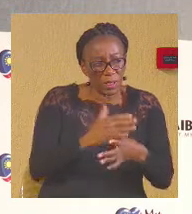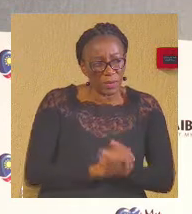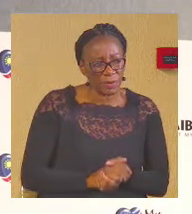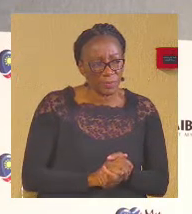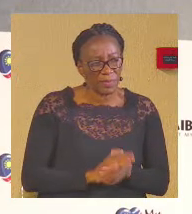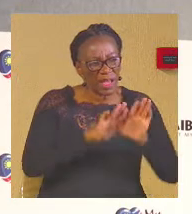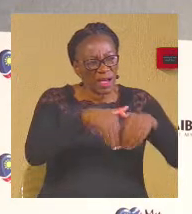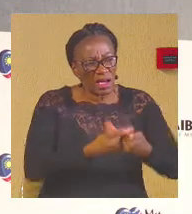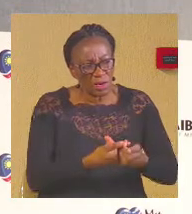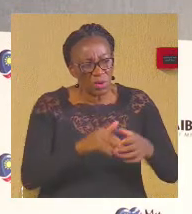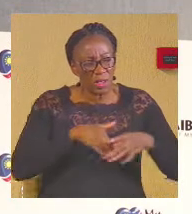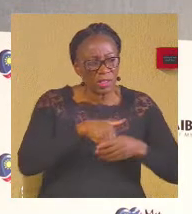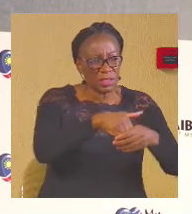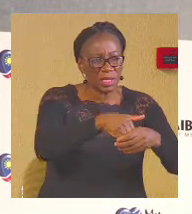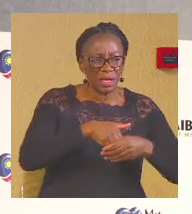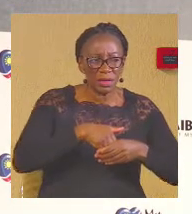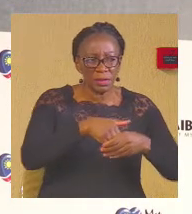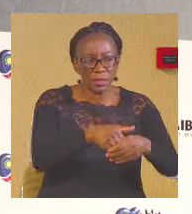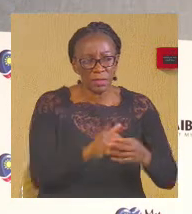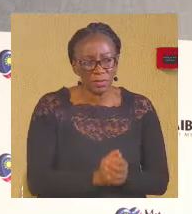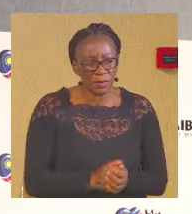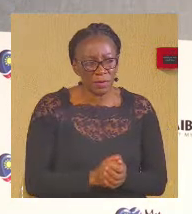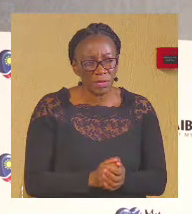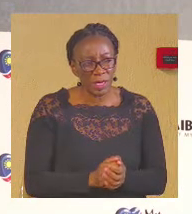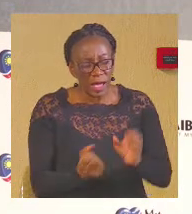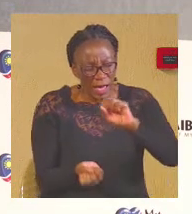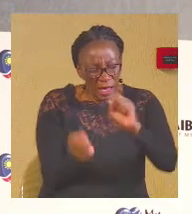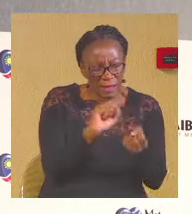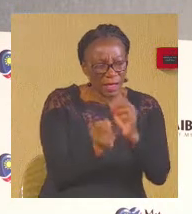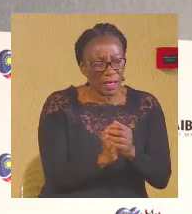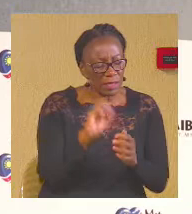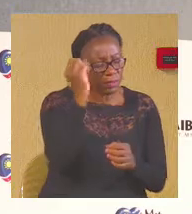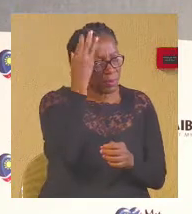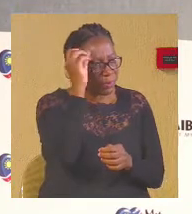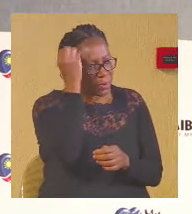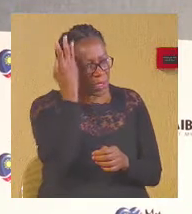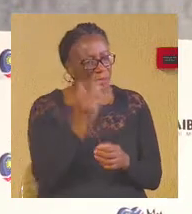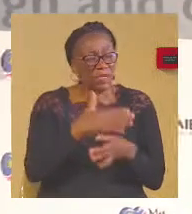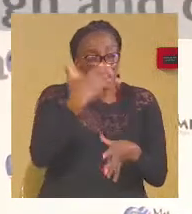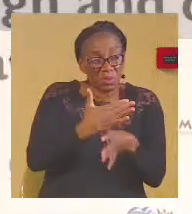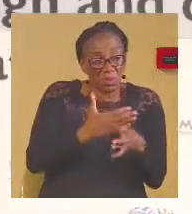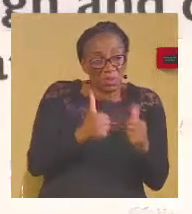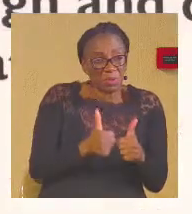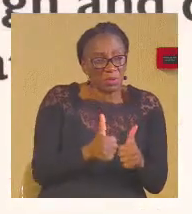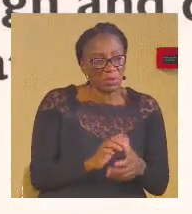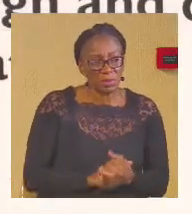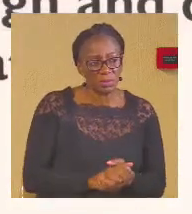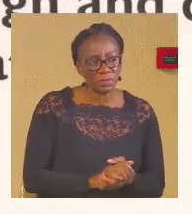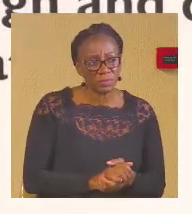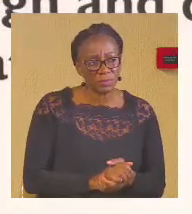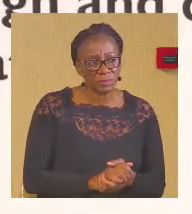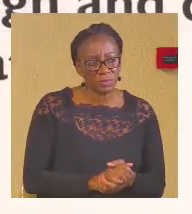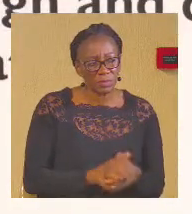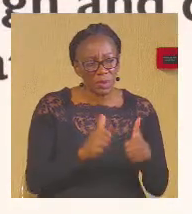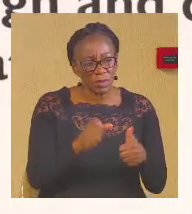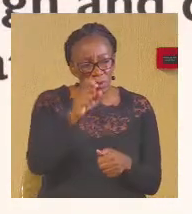our transport? Are they ready? Our vehicles ready? Our ambulance up to date? No, that's a good question.